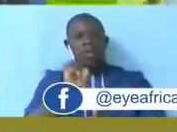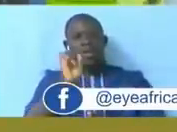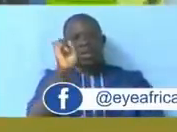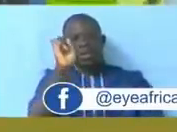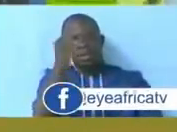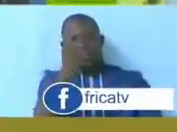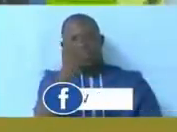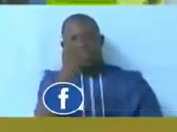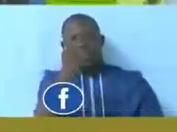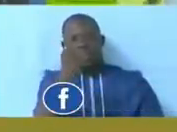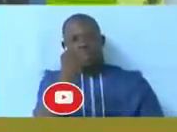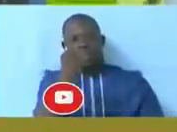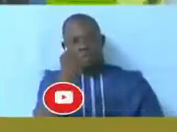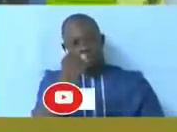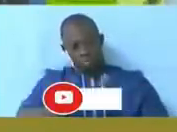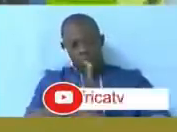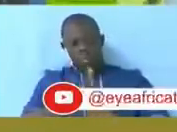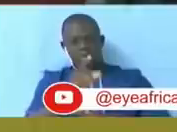colleagues did.